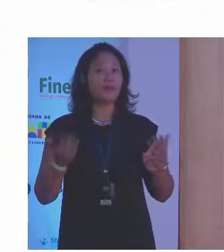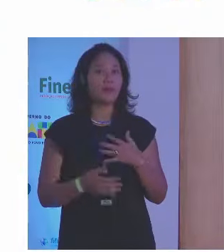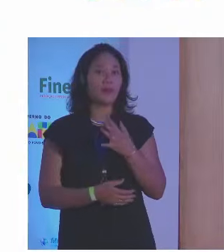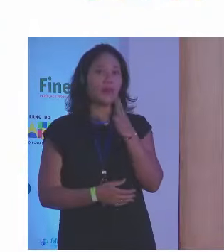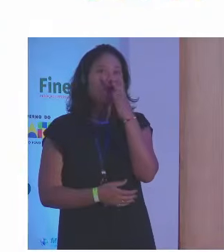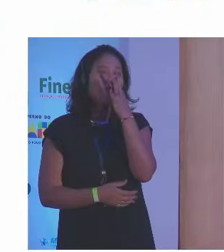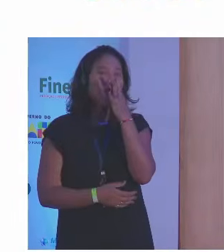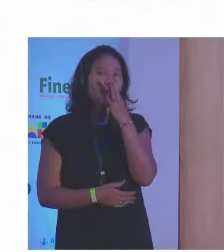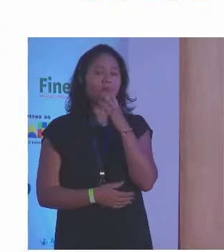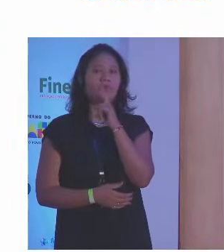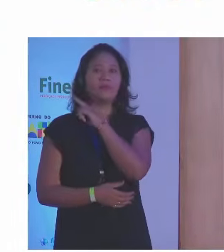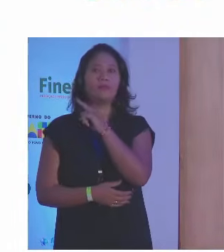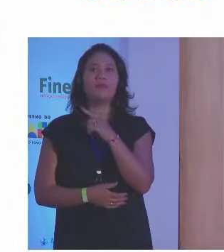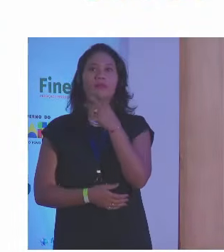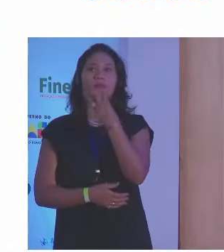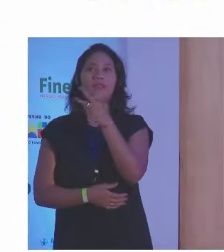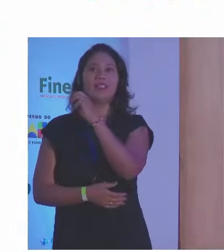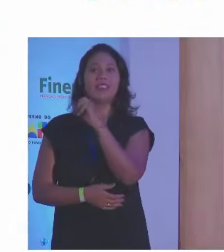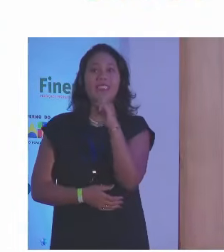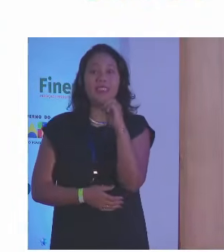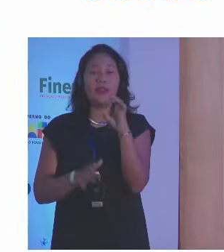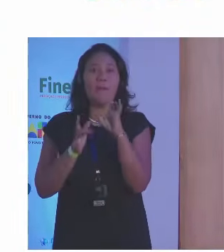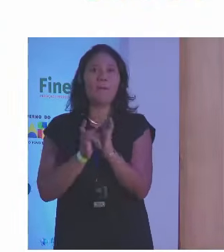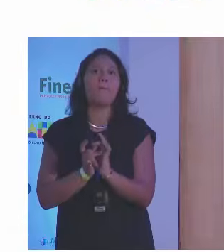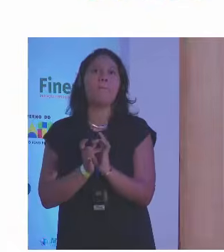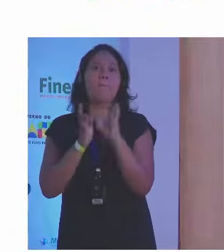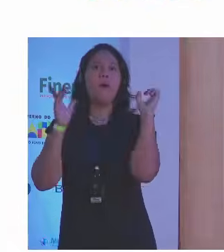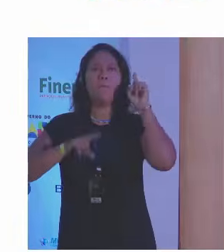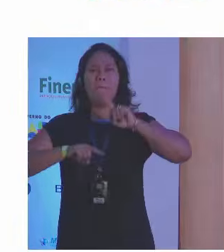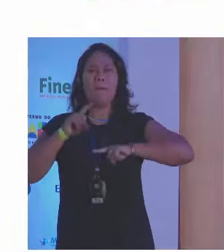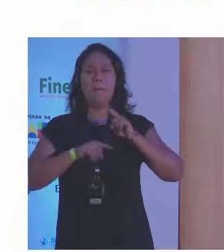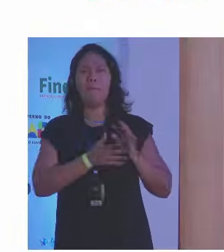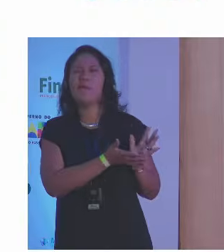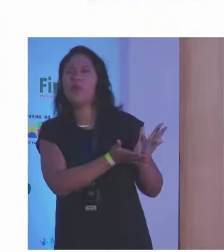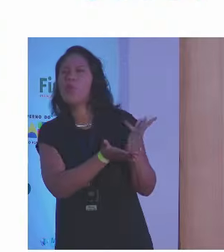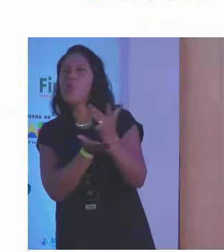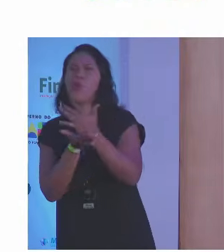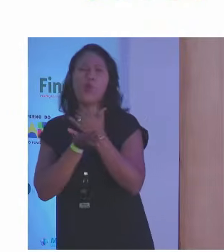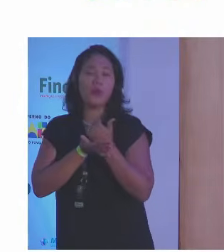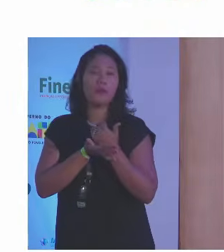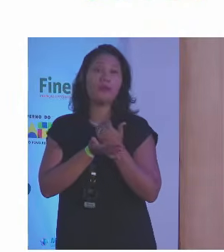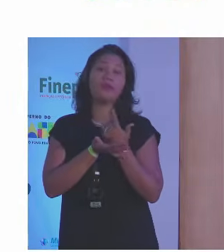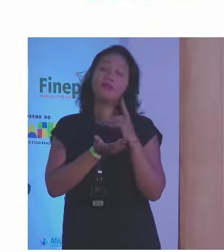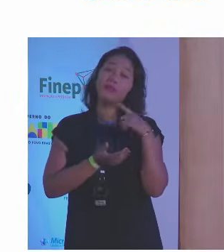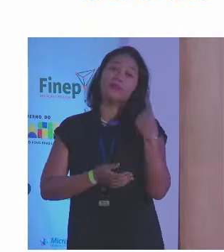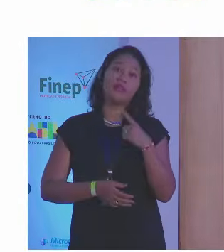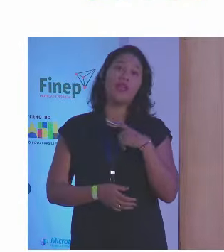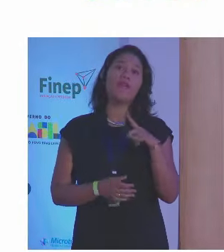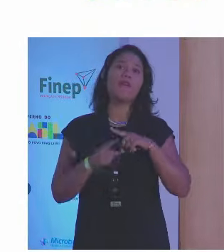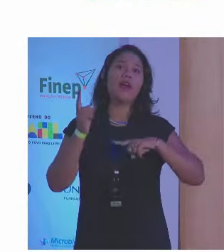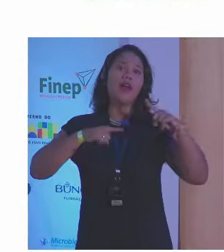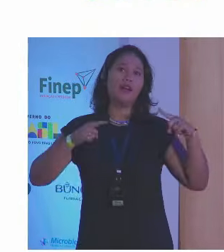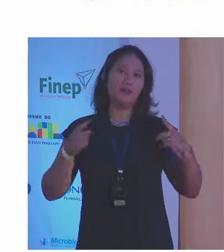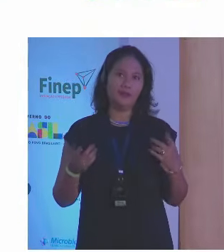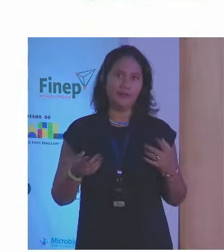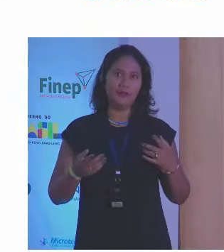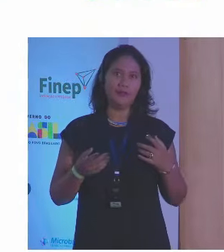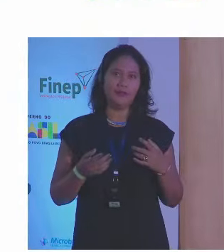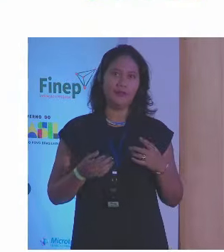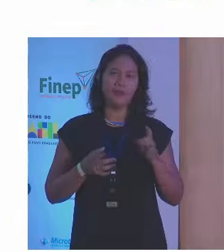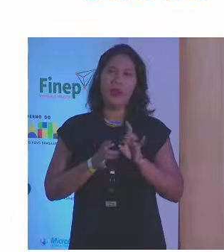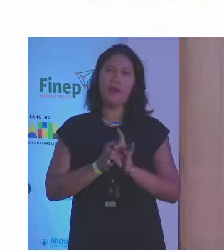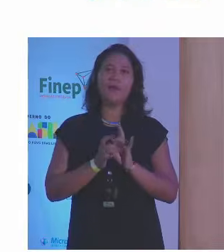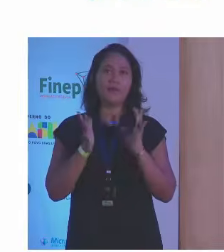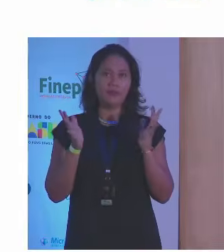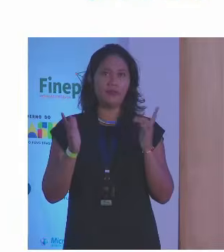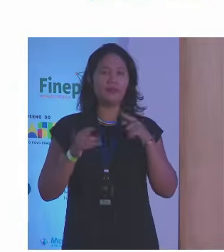that are made available based on that. You know that you have identified the different variables that could be done, but you also can decide